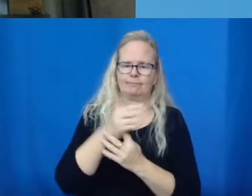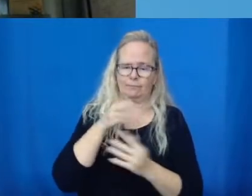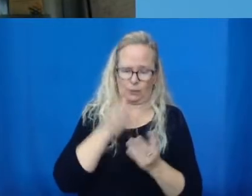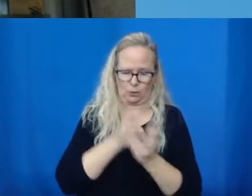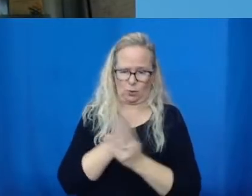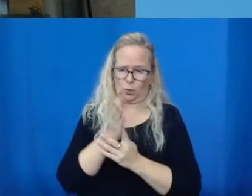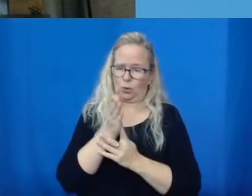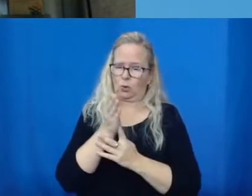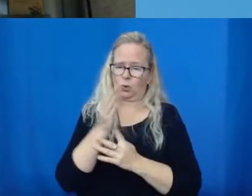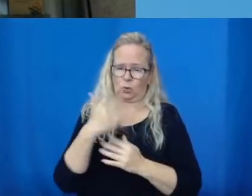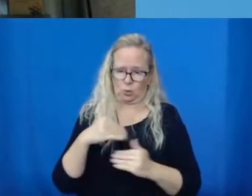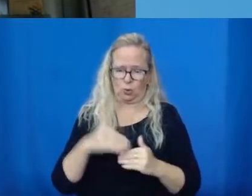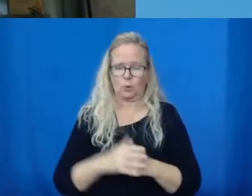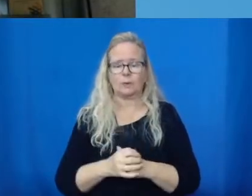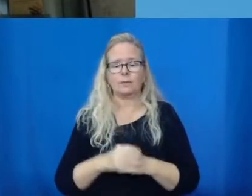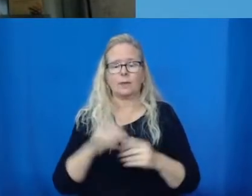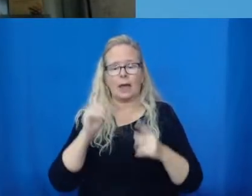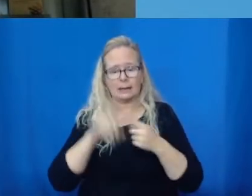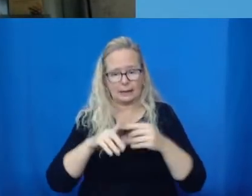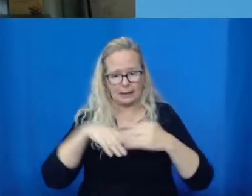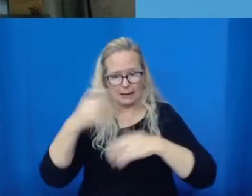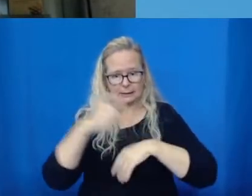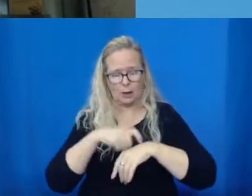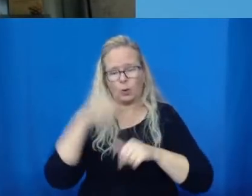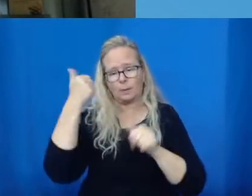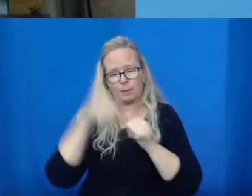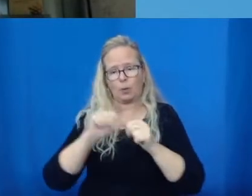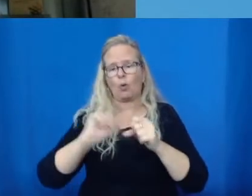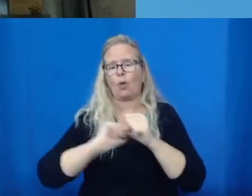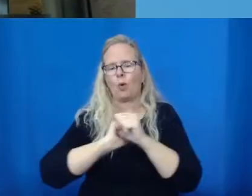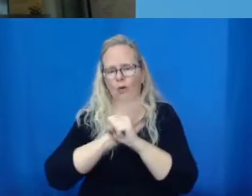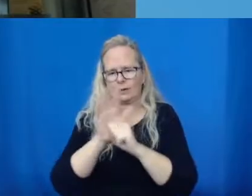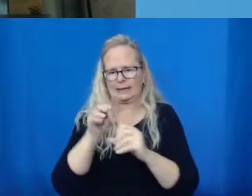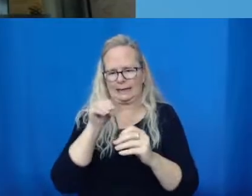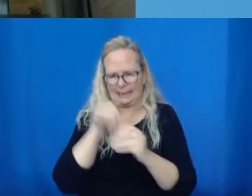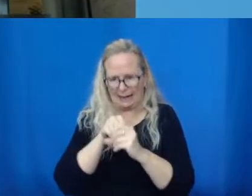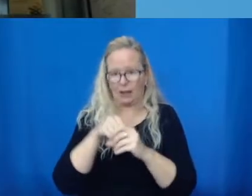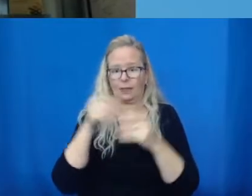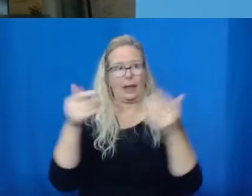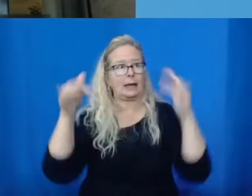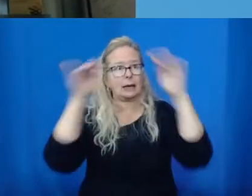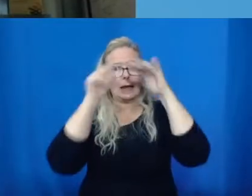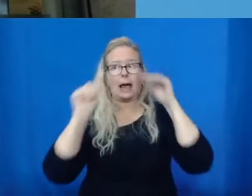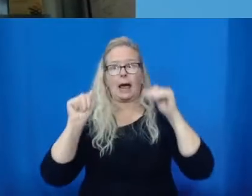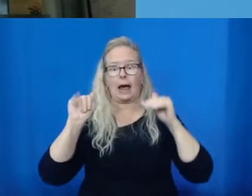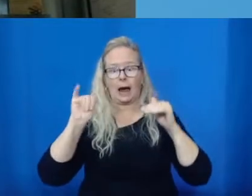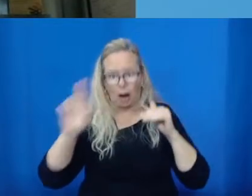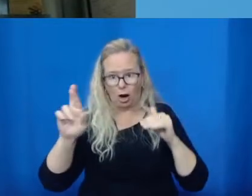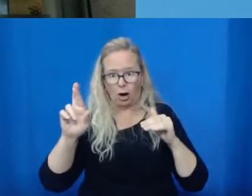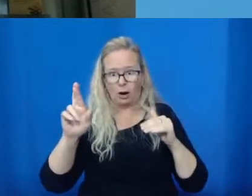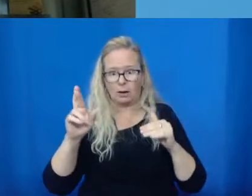have access to. I learned a lot about them today. And vaccinations really